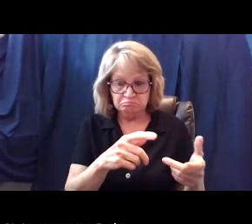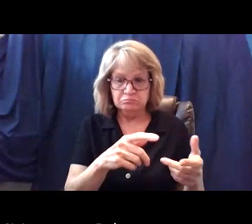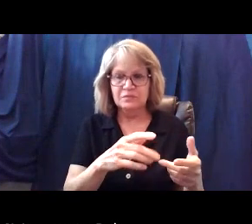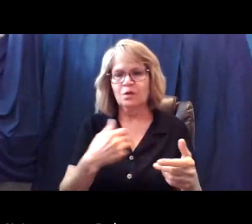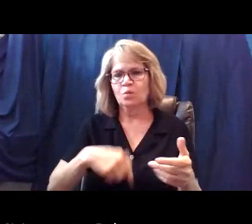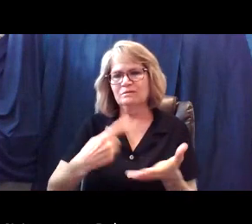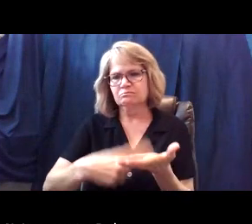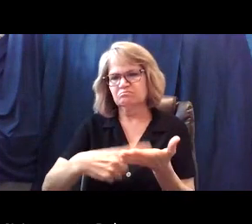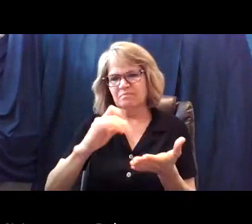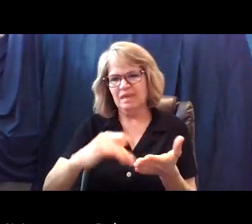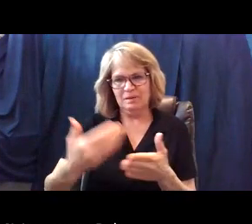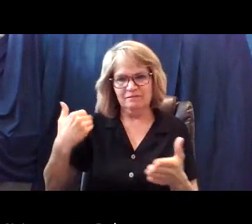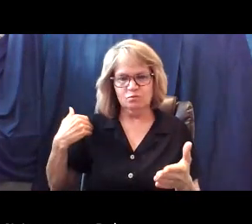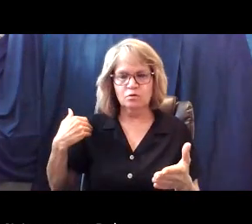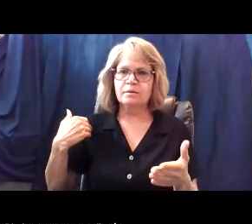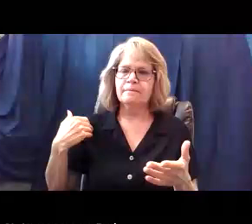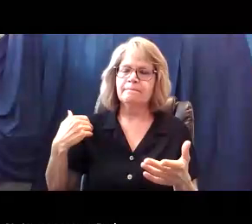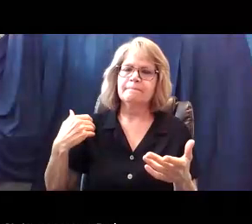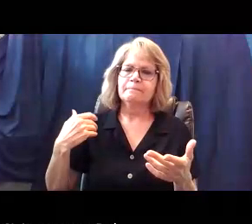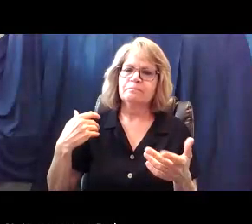earlier, right? Someone that